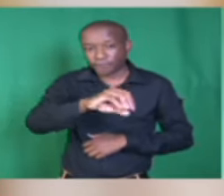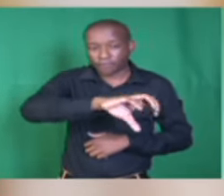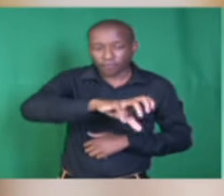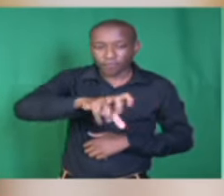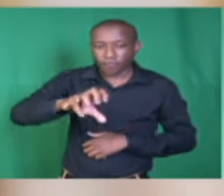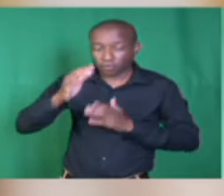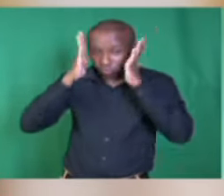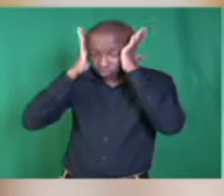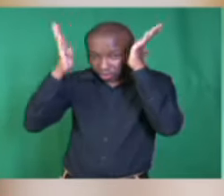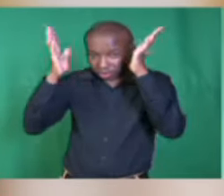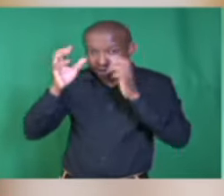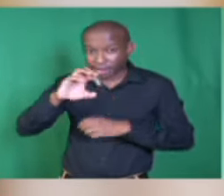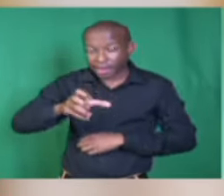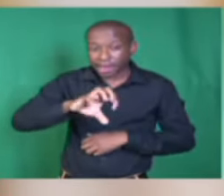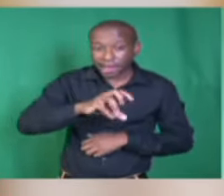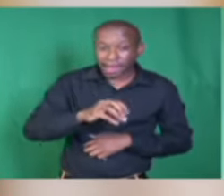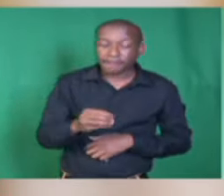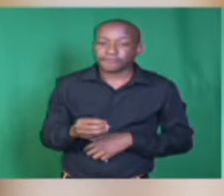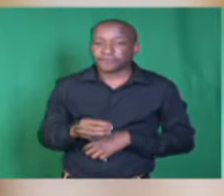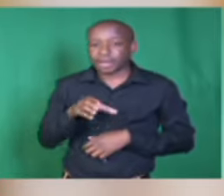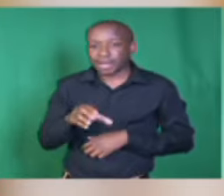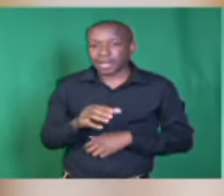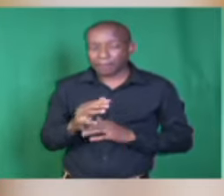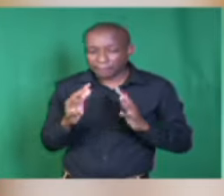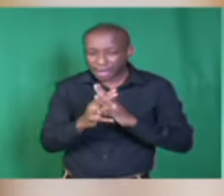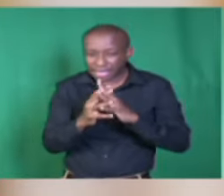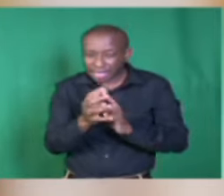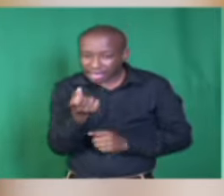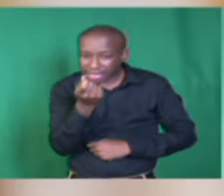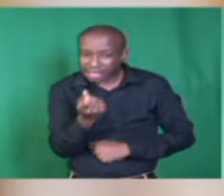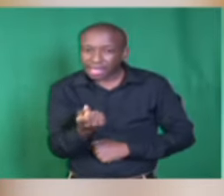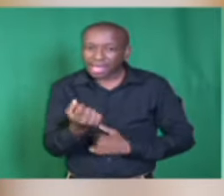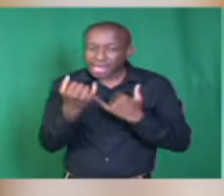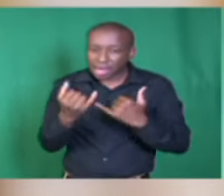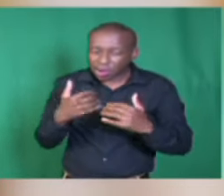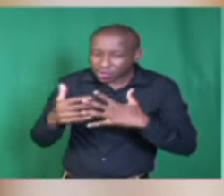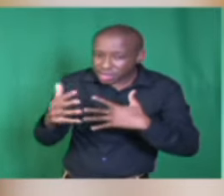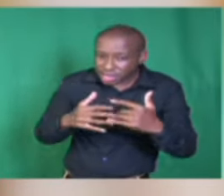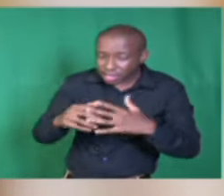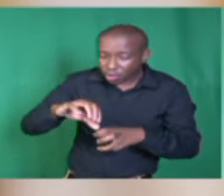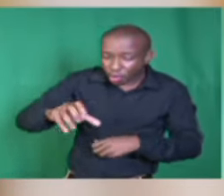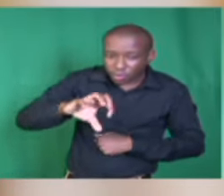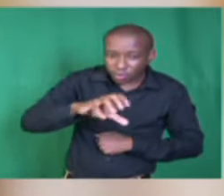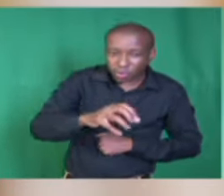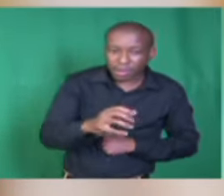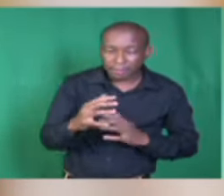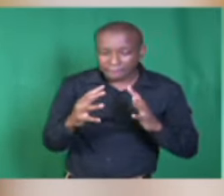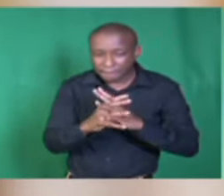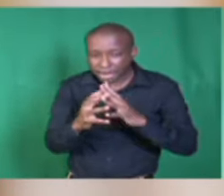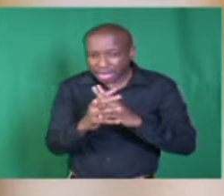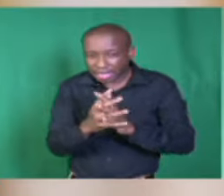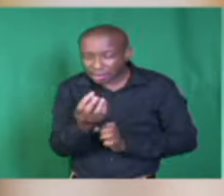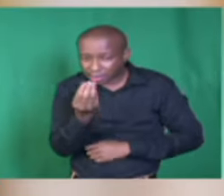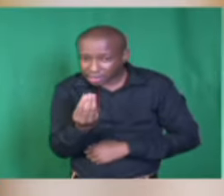we have Boba Ndlancane who takes care of matters pertaining that